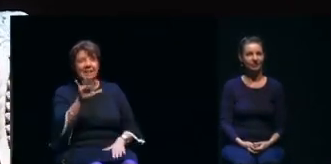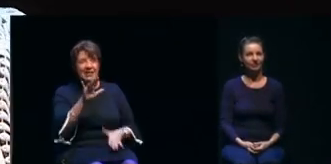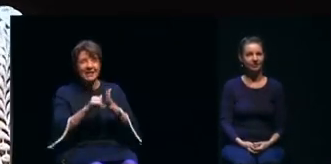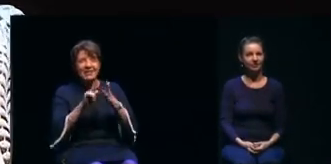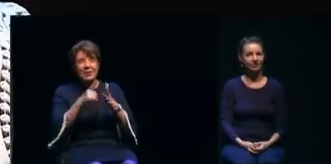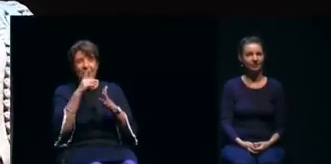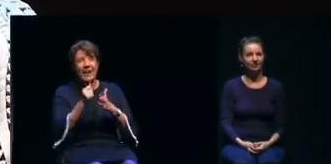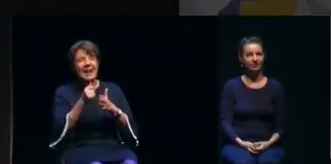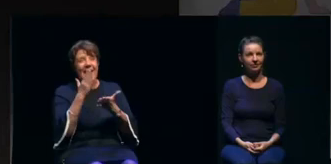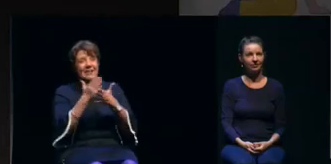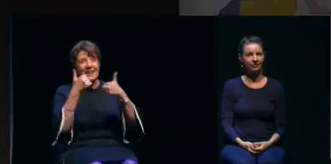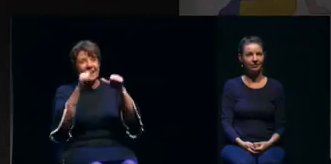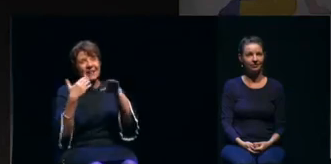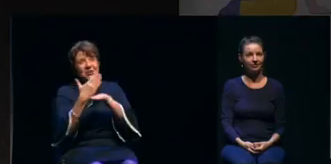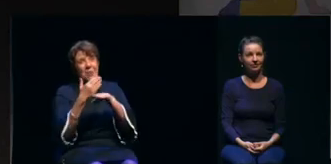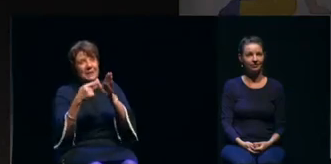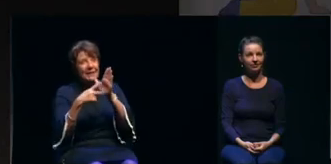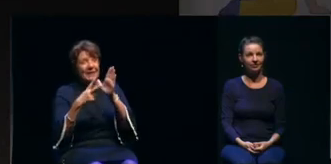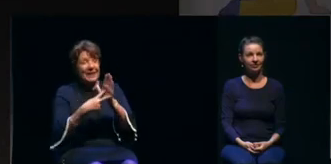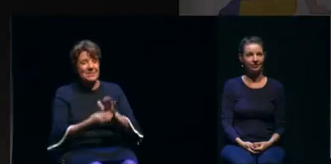job on TV.